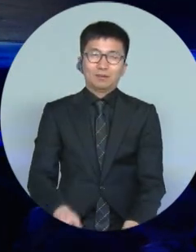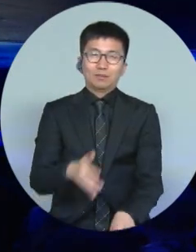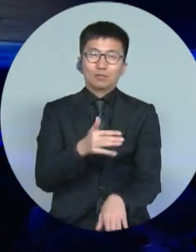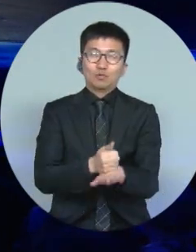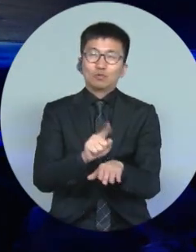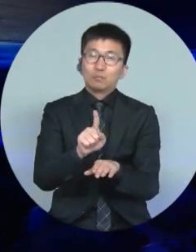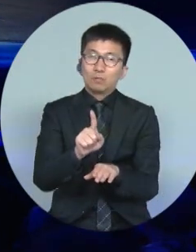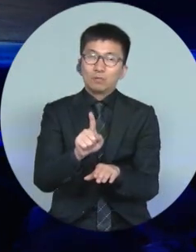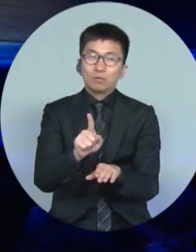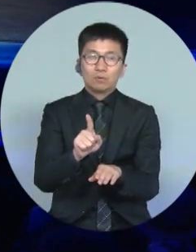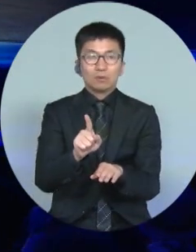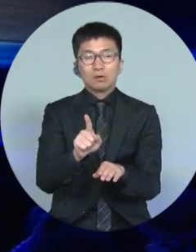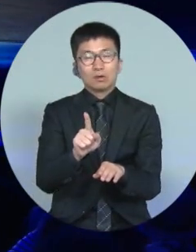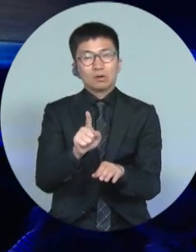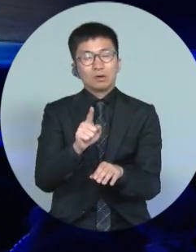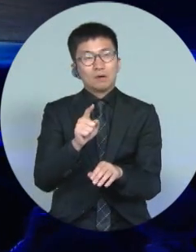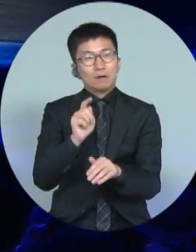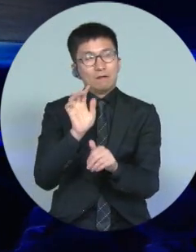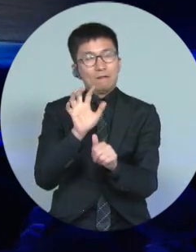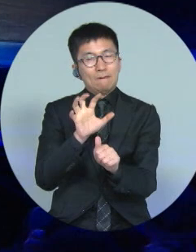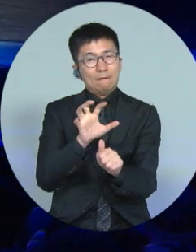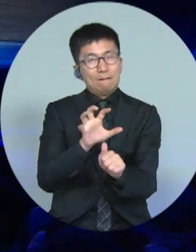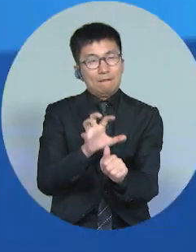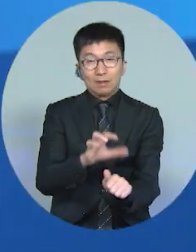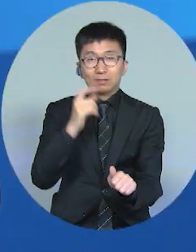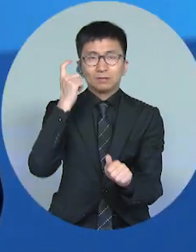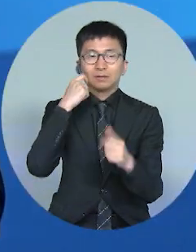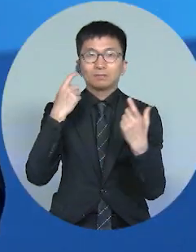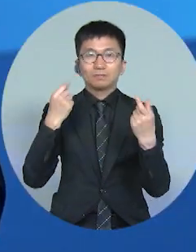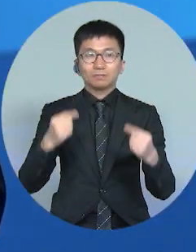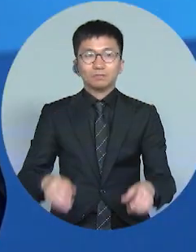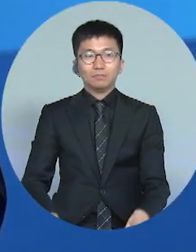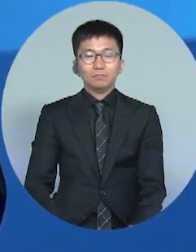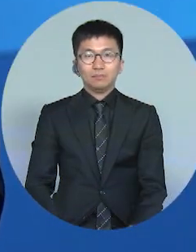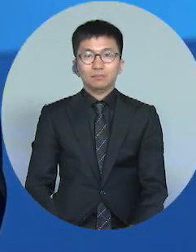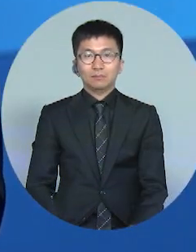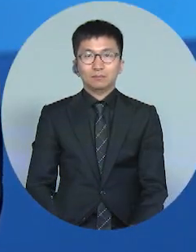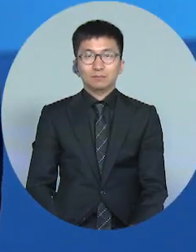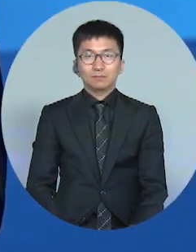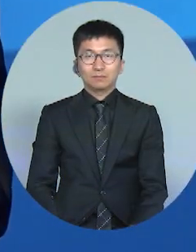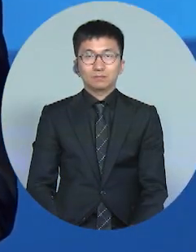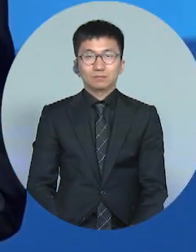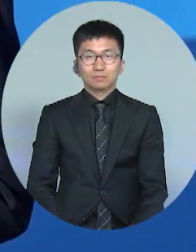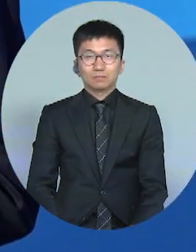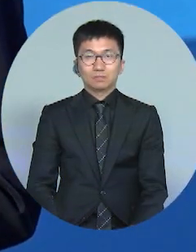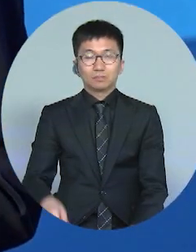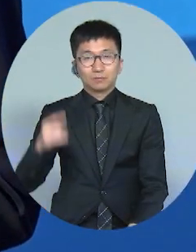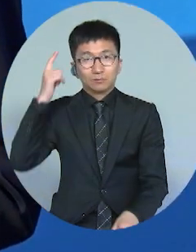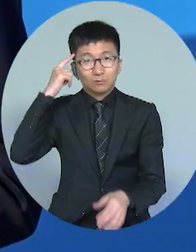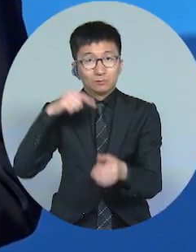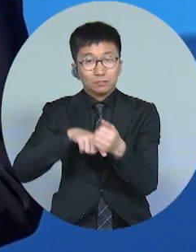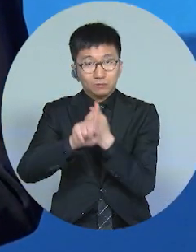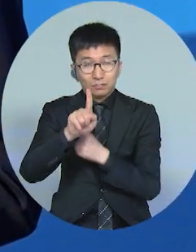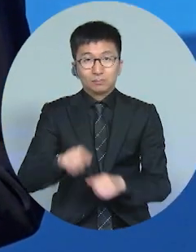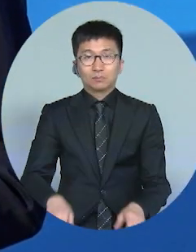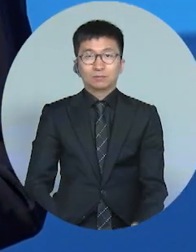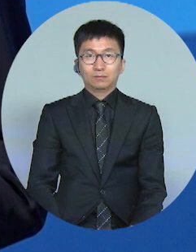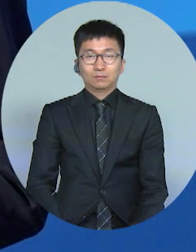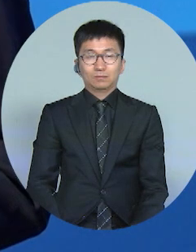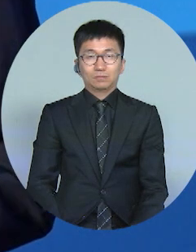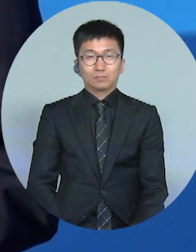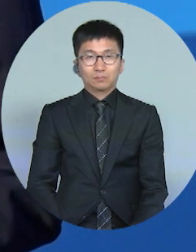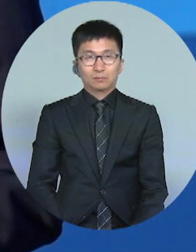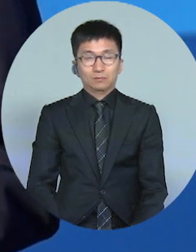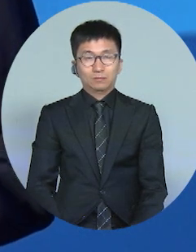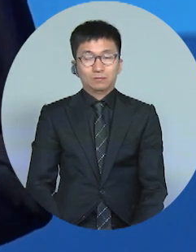purposefully, because what happened was a system of rentier capitalism developed, in which